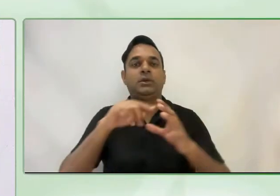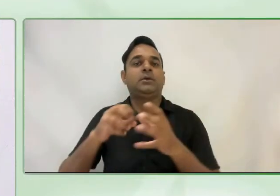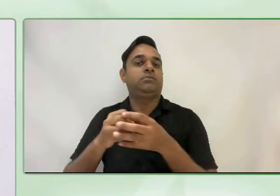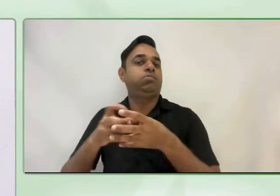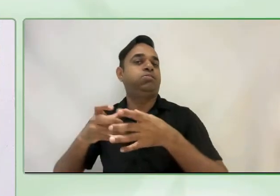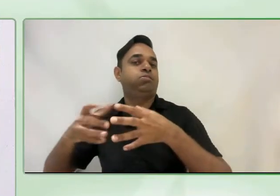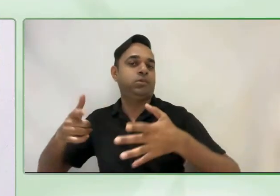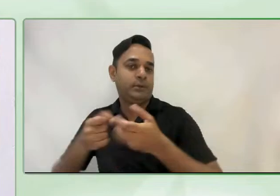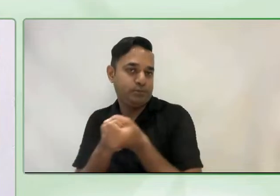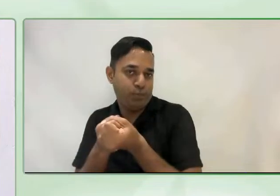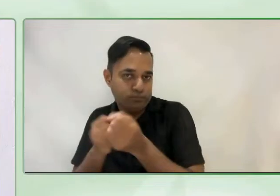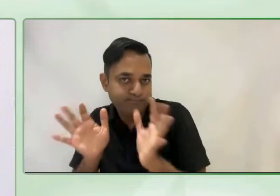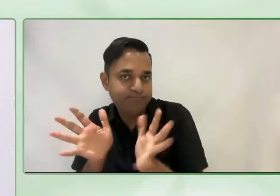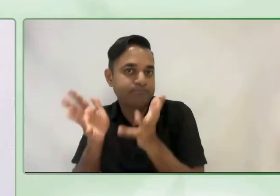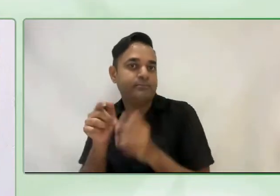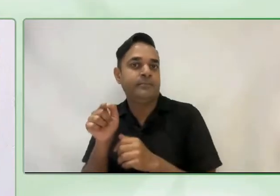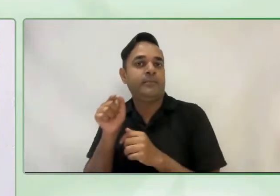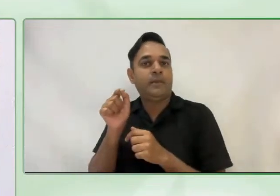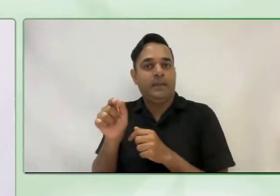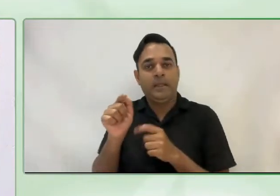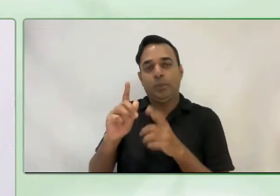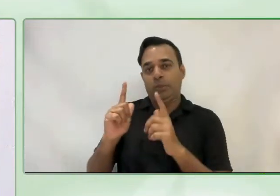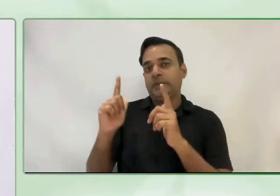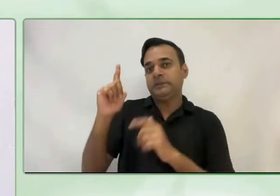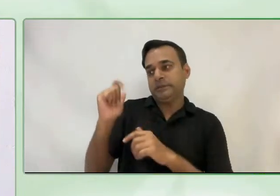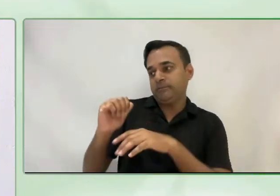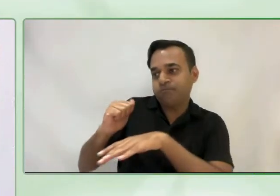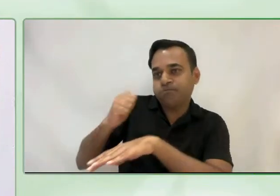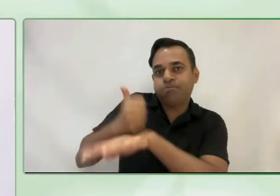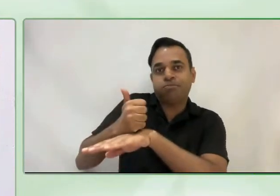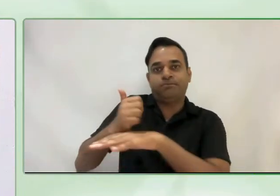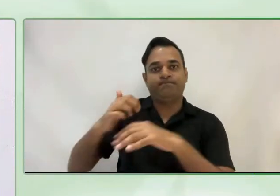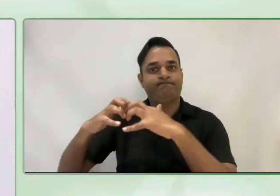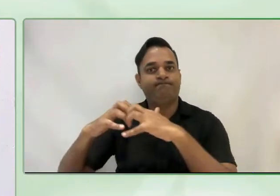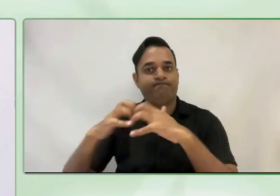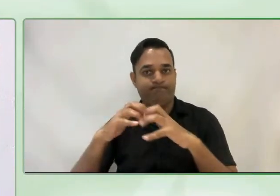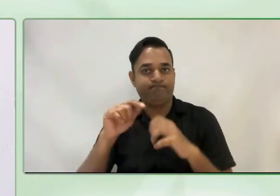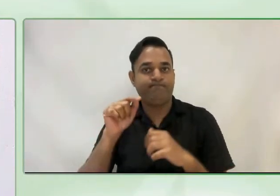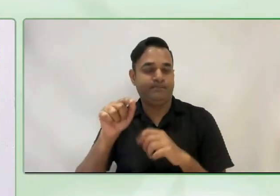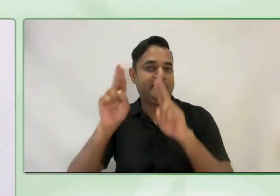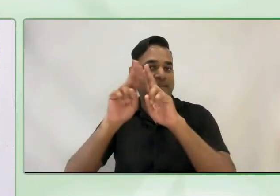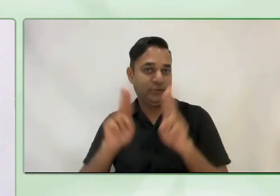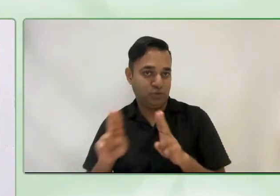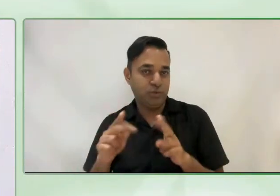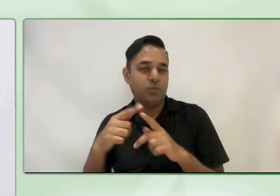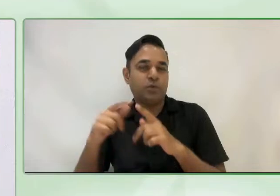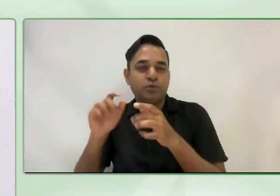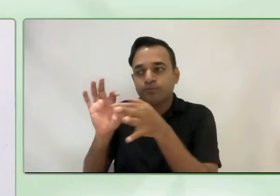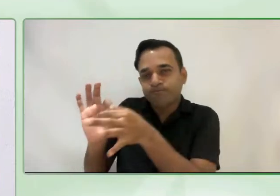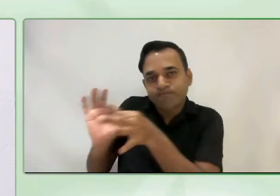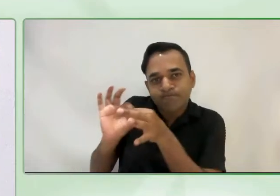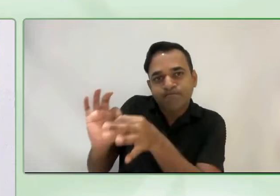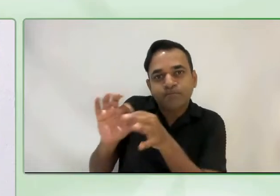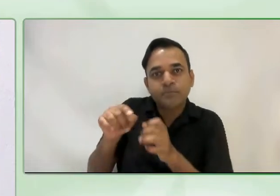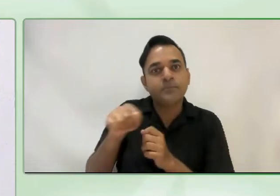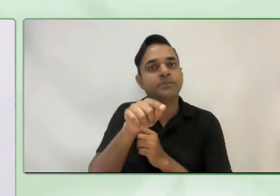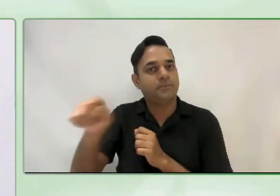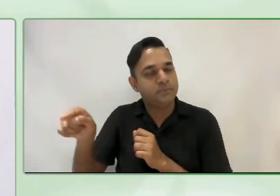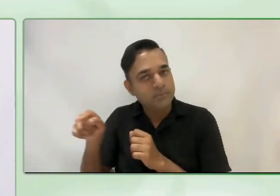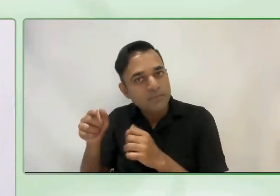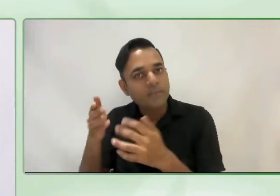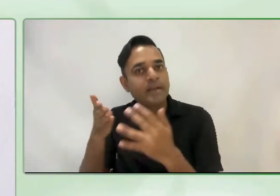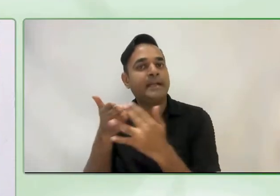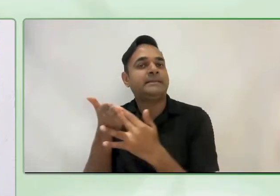stakeholders in Vienna, where sometimes the startups ask us for contacts to banks,